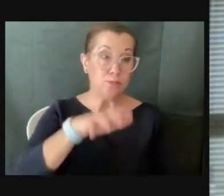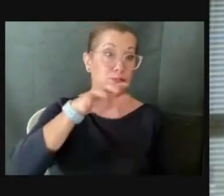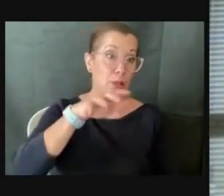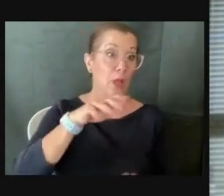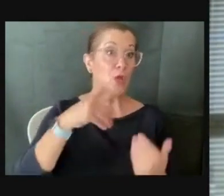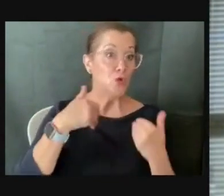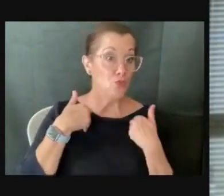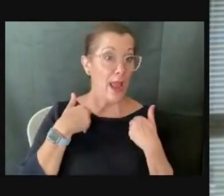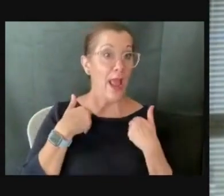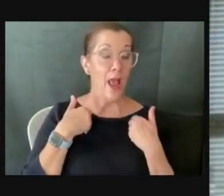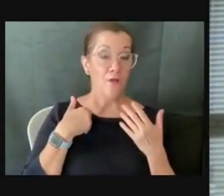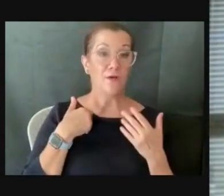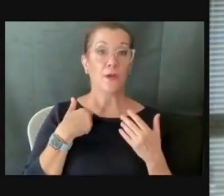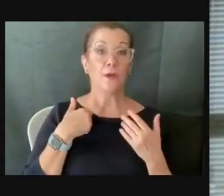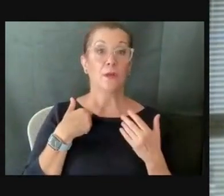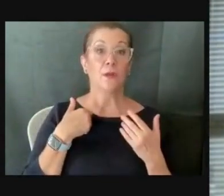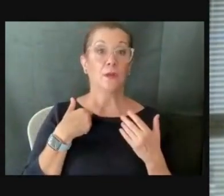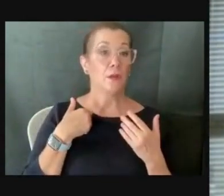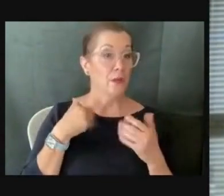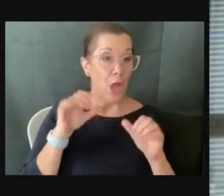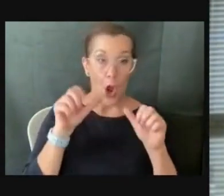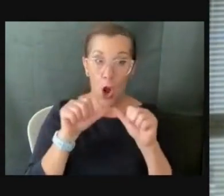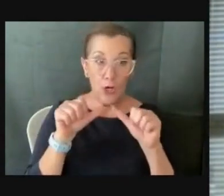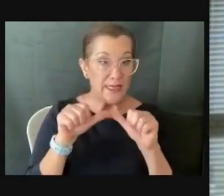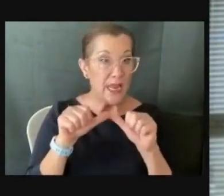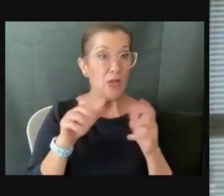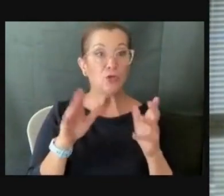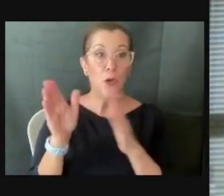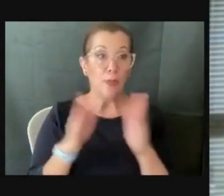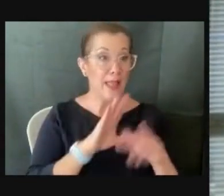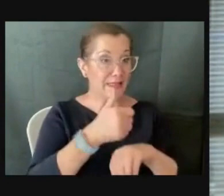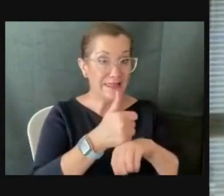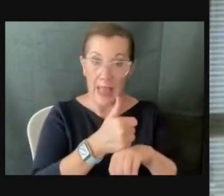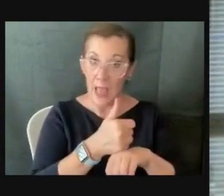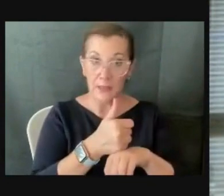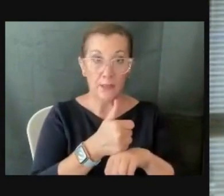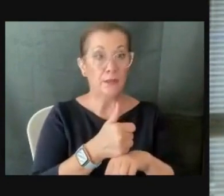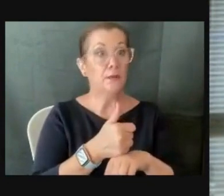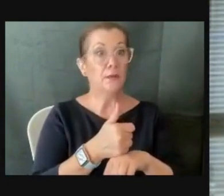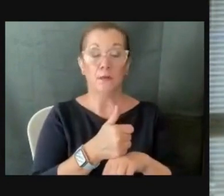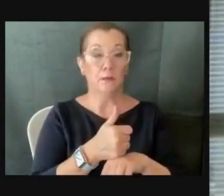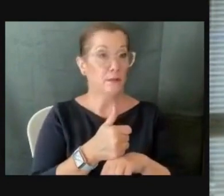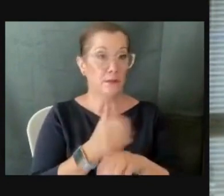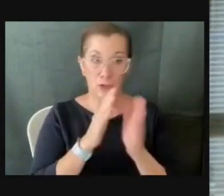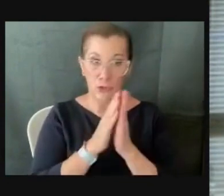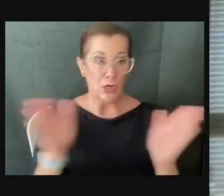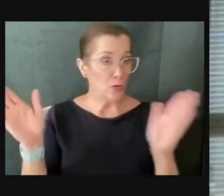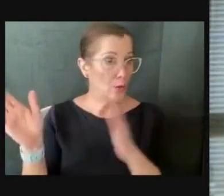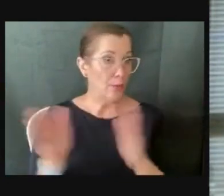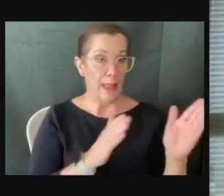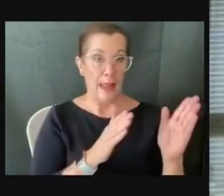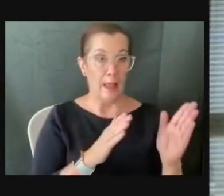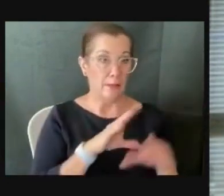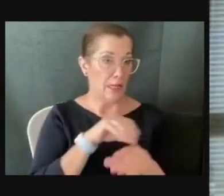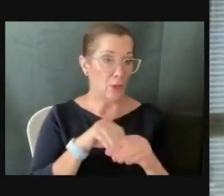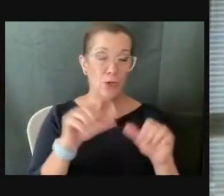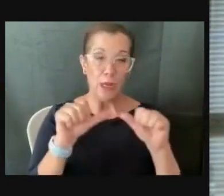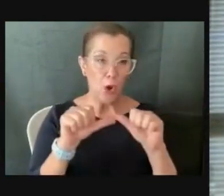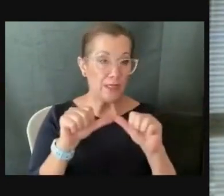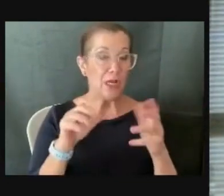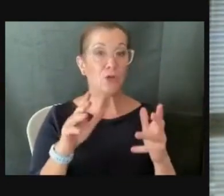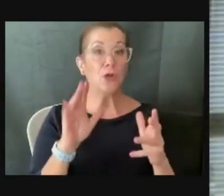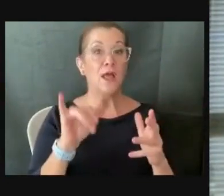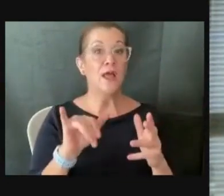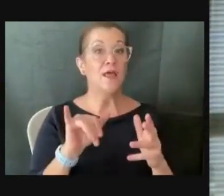your whole architectural plan set, or your whole just general plan set, including the architectural. And that's what's going